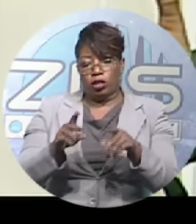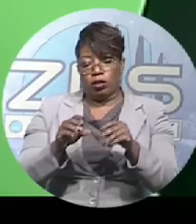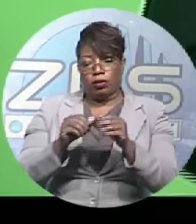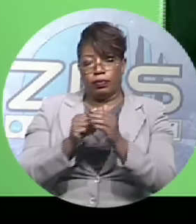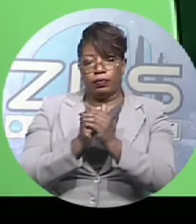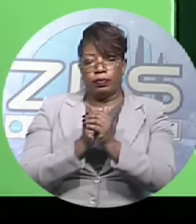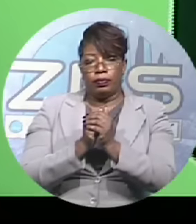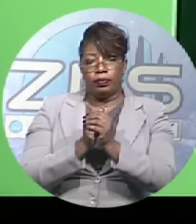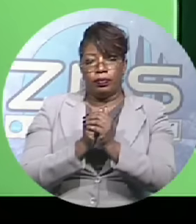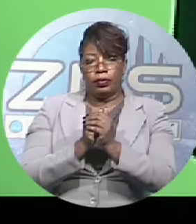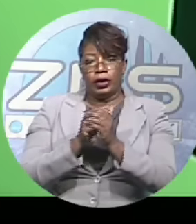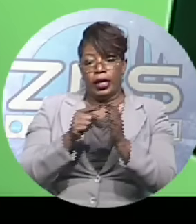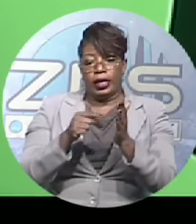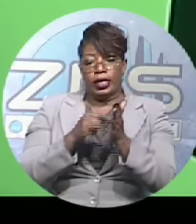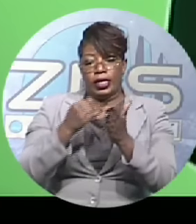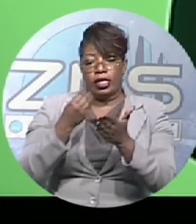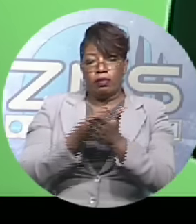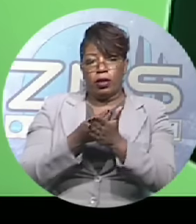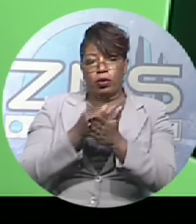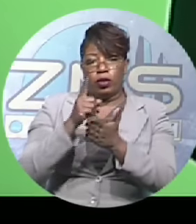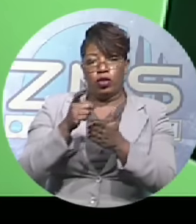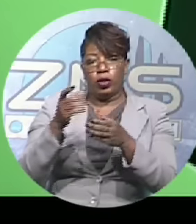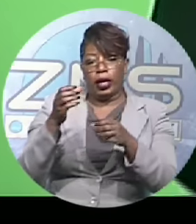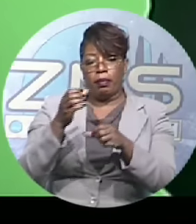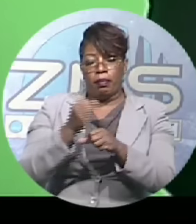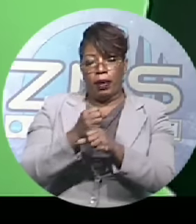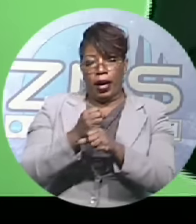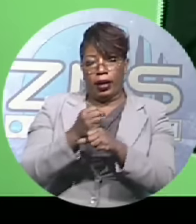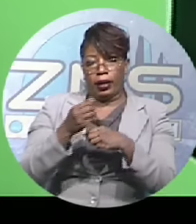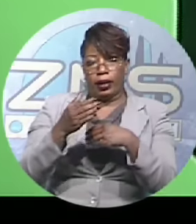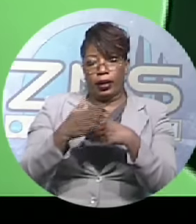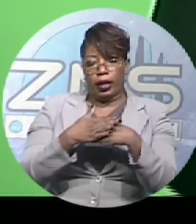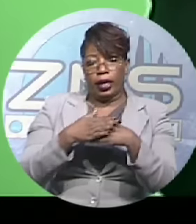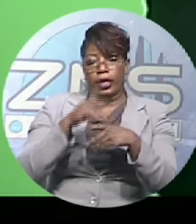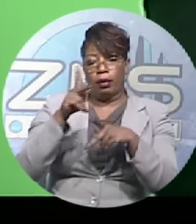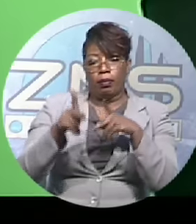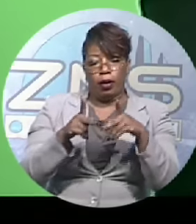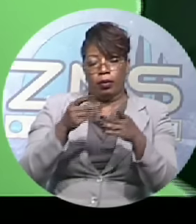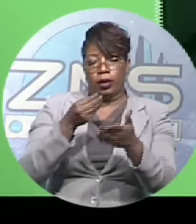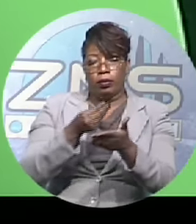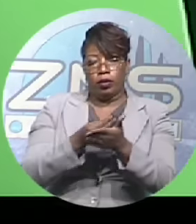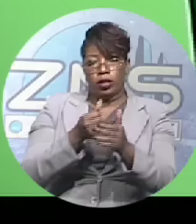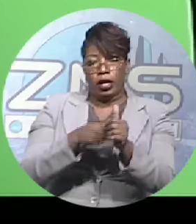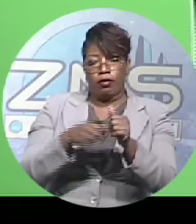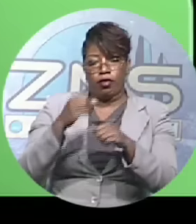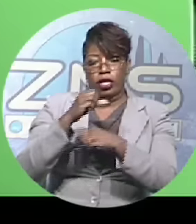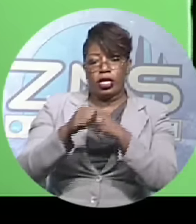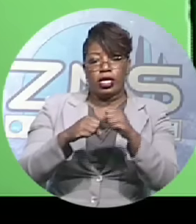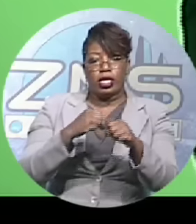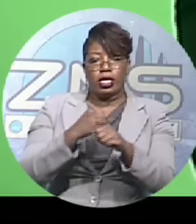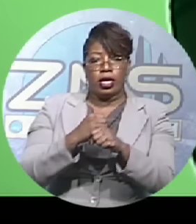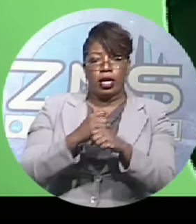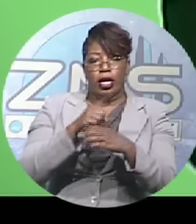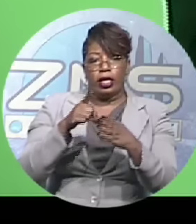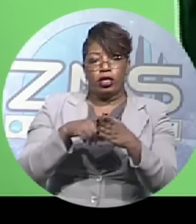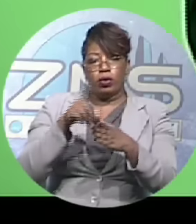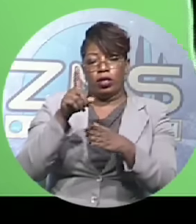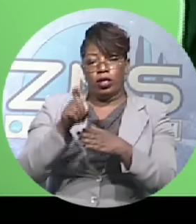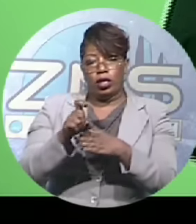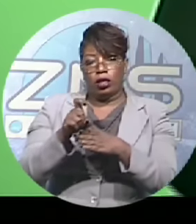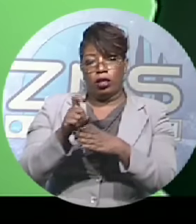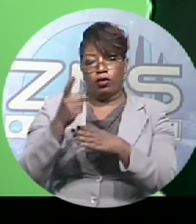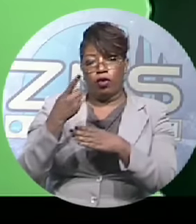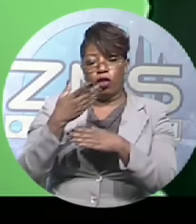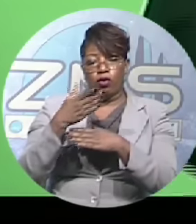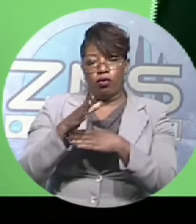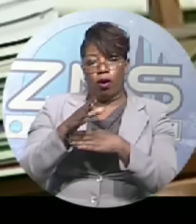power. This is money that we should be getting in the public purse every year to fund Freeport. This is the principle we need to establish for